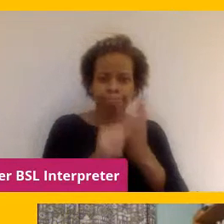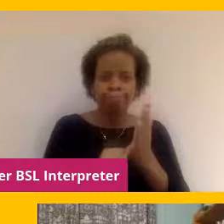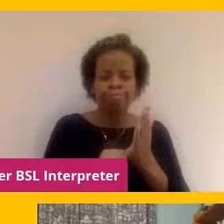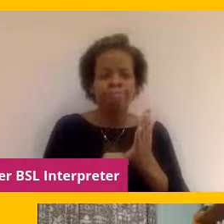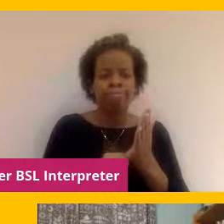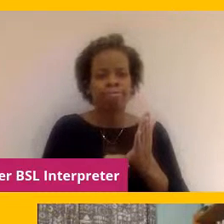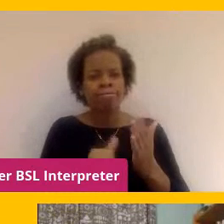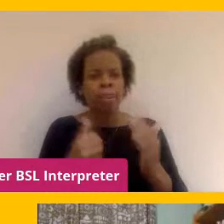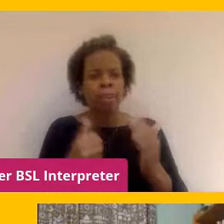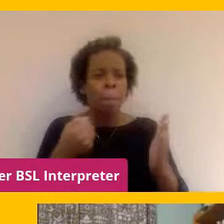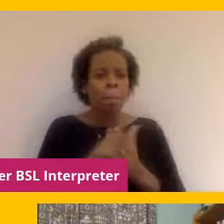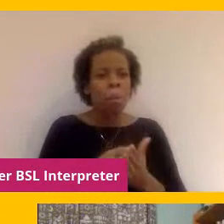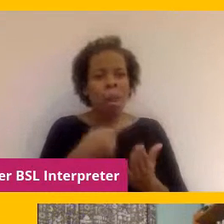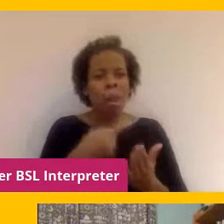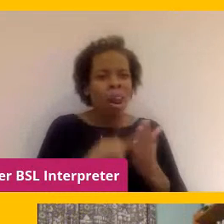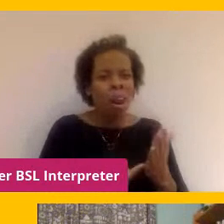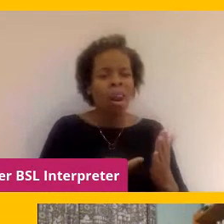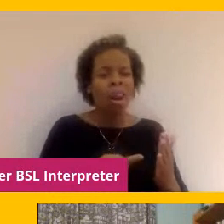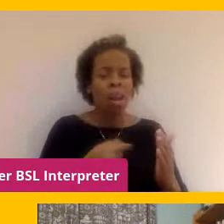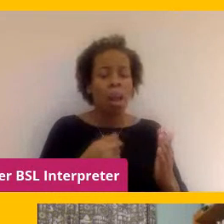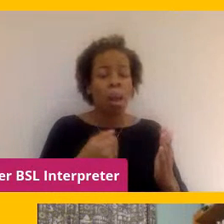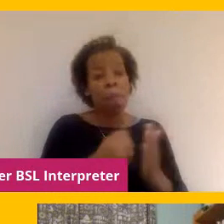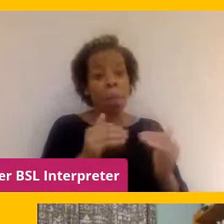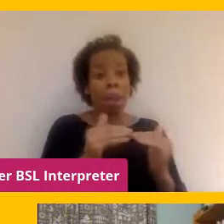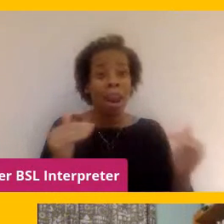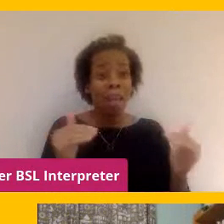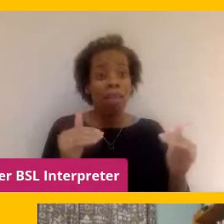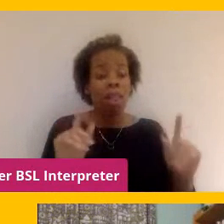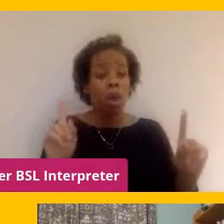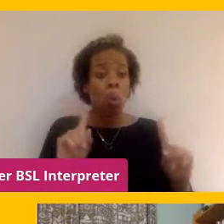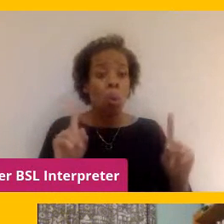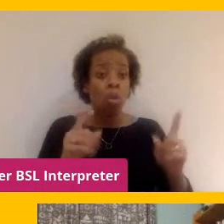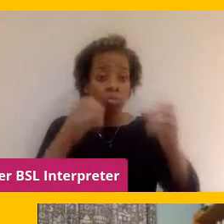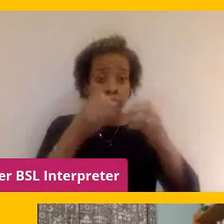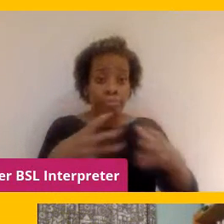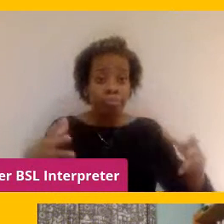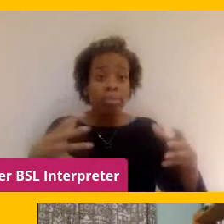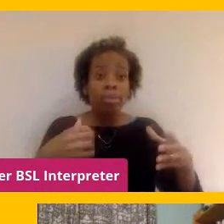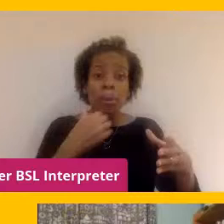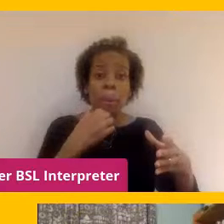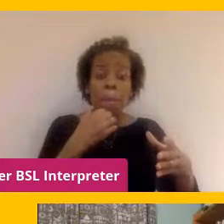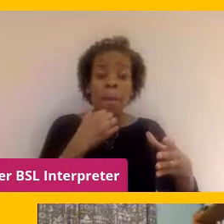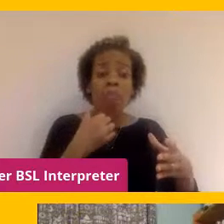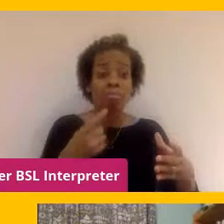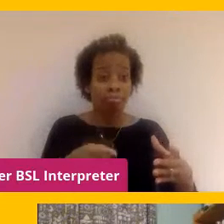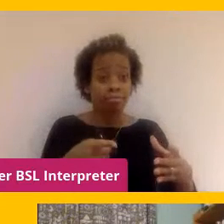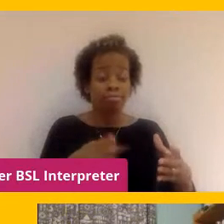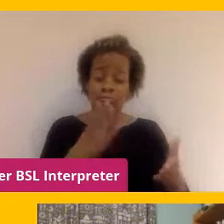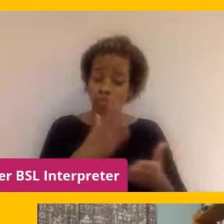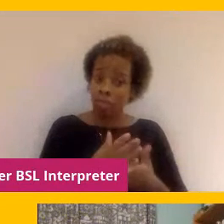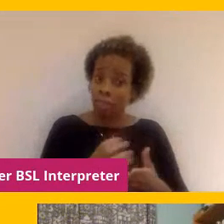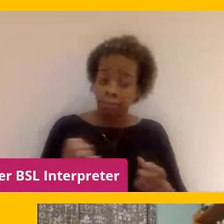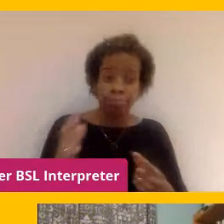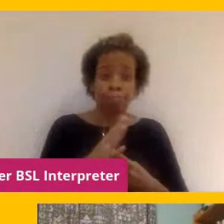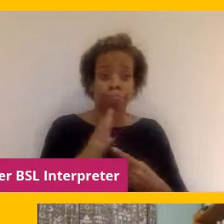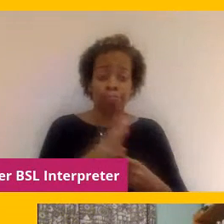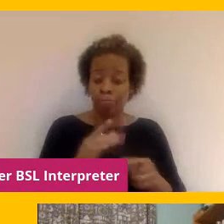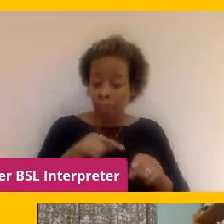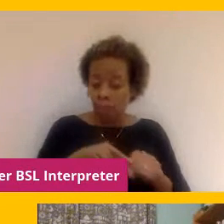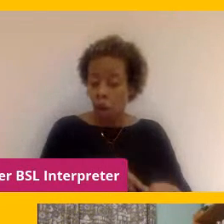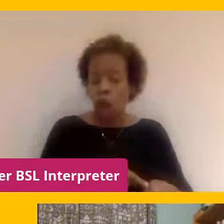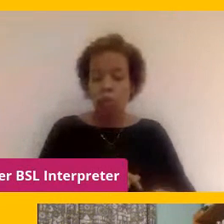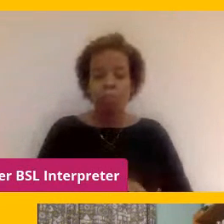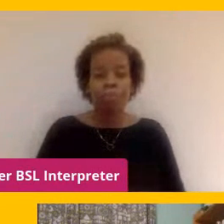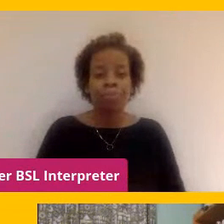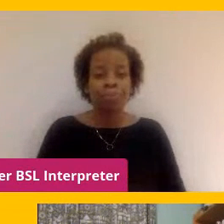be in the workplace during COVID, which go above and beyond the welfare regulations. And so, you